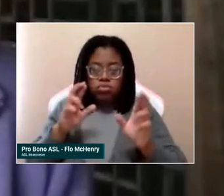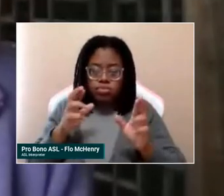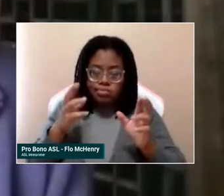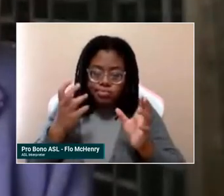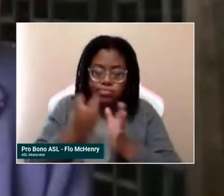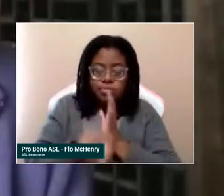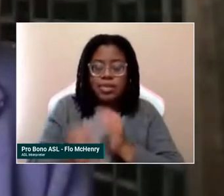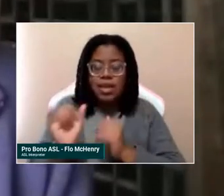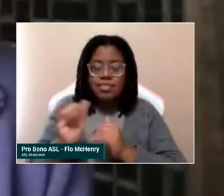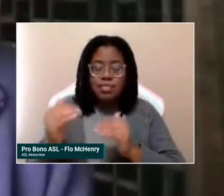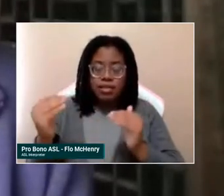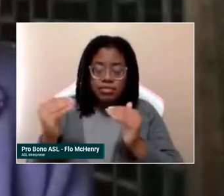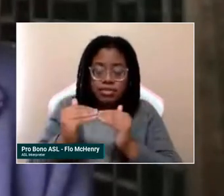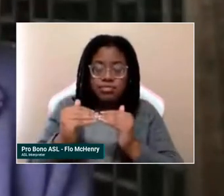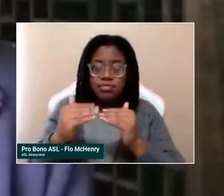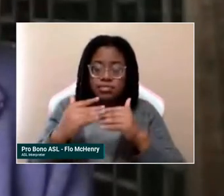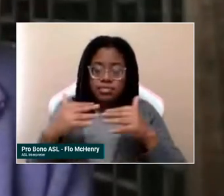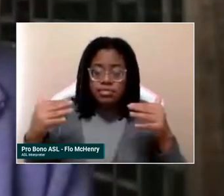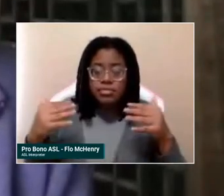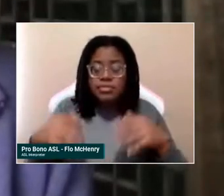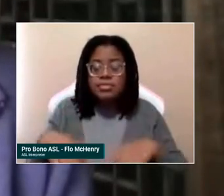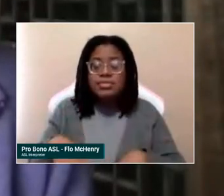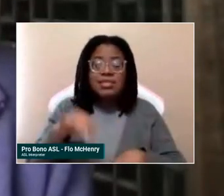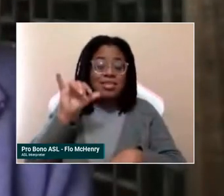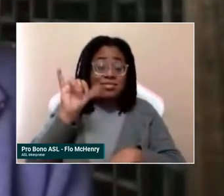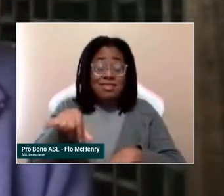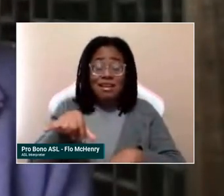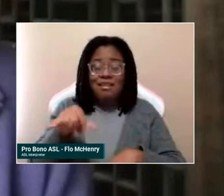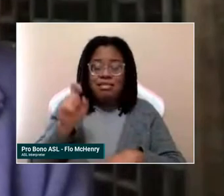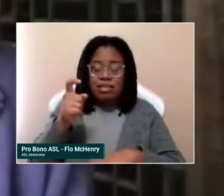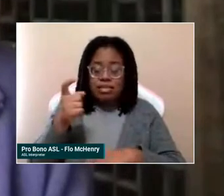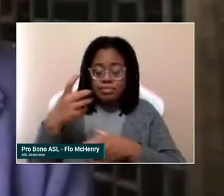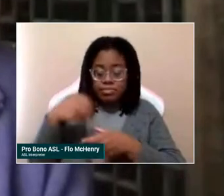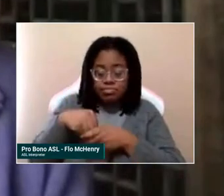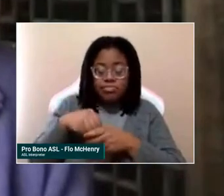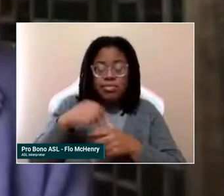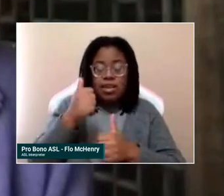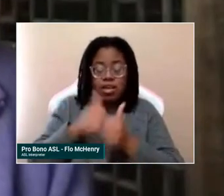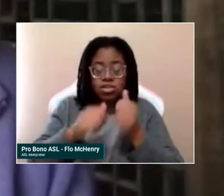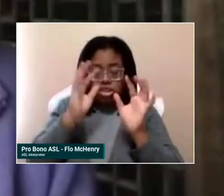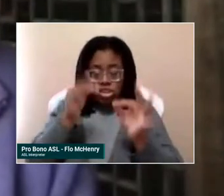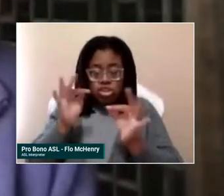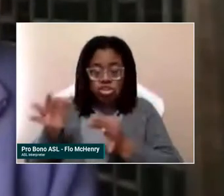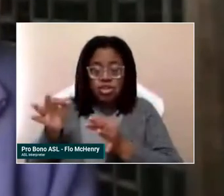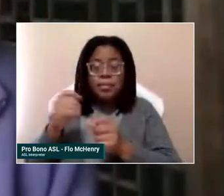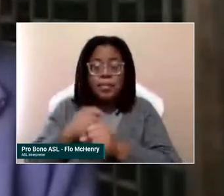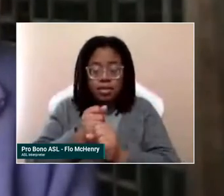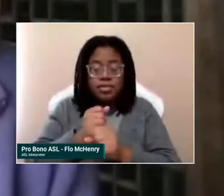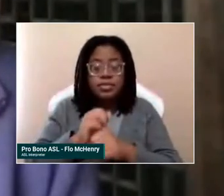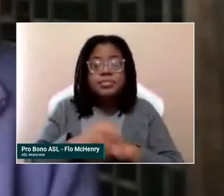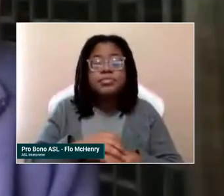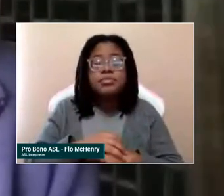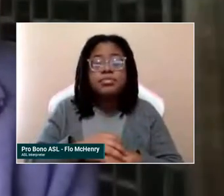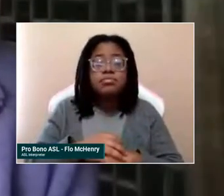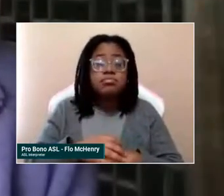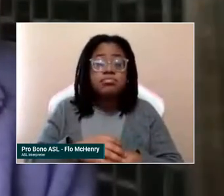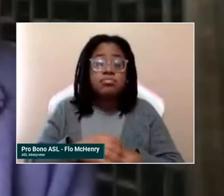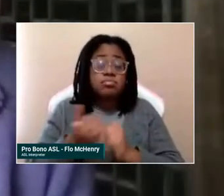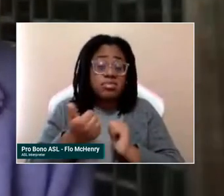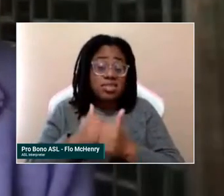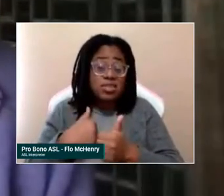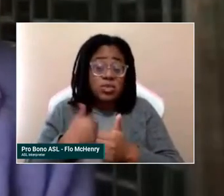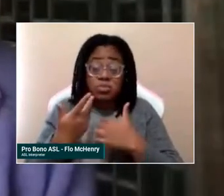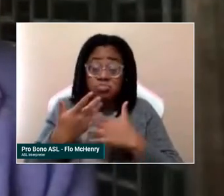DEI efforts, climate needs to become integrated into just about every decision we make. So how are we